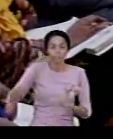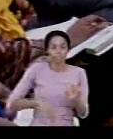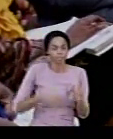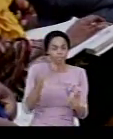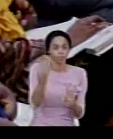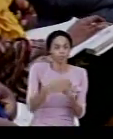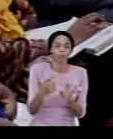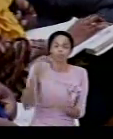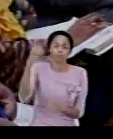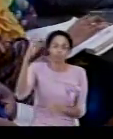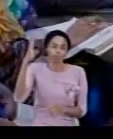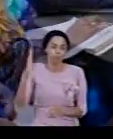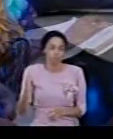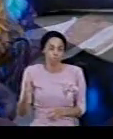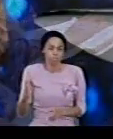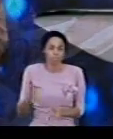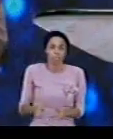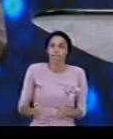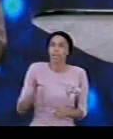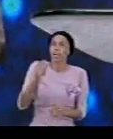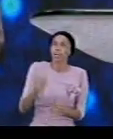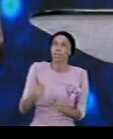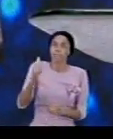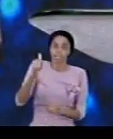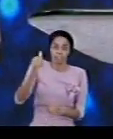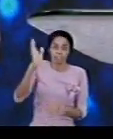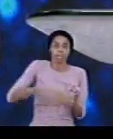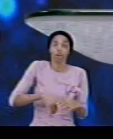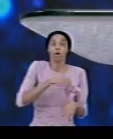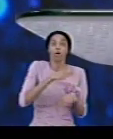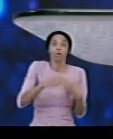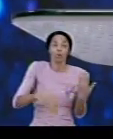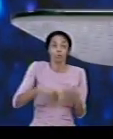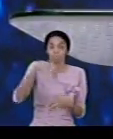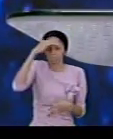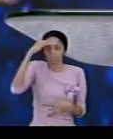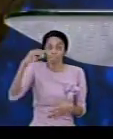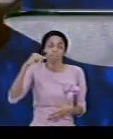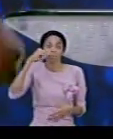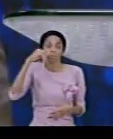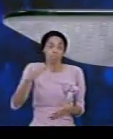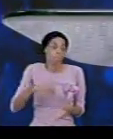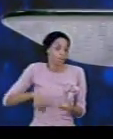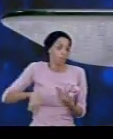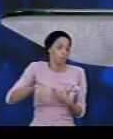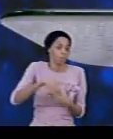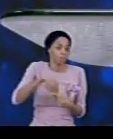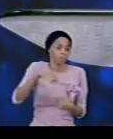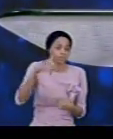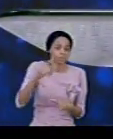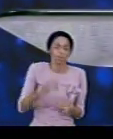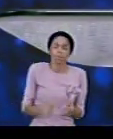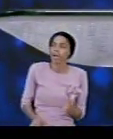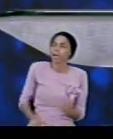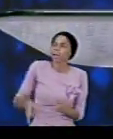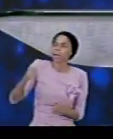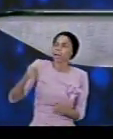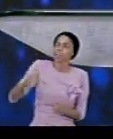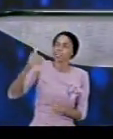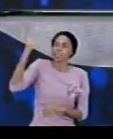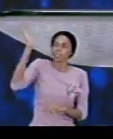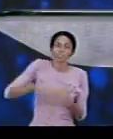God, higher than all men or women around you, higher than